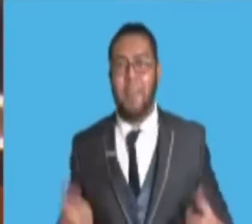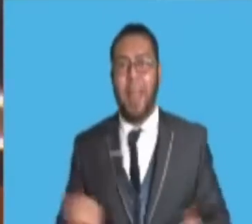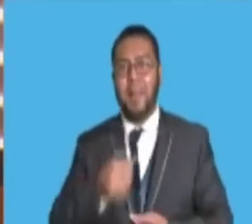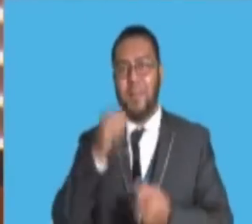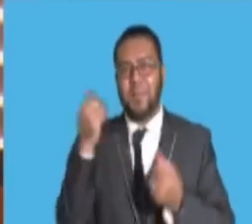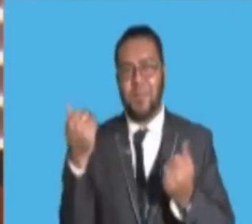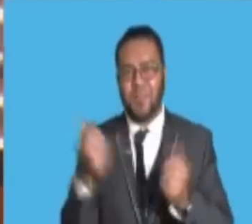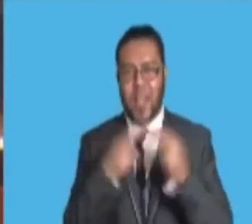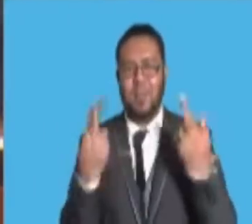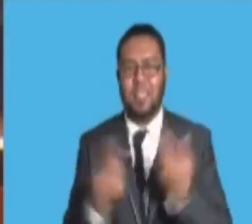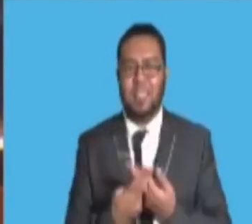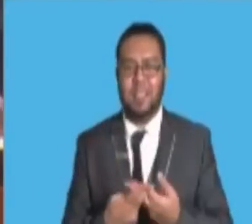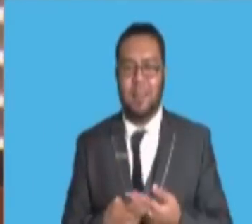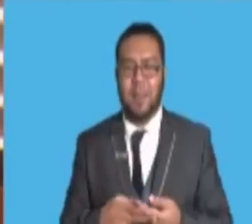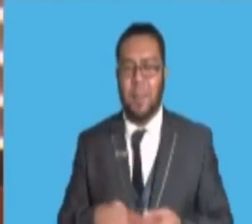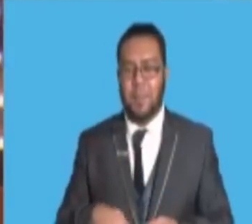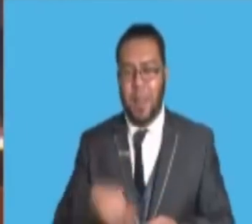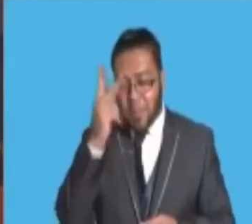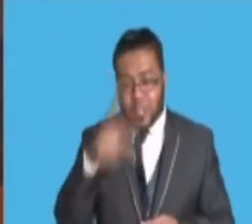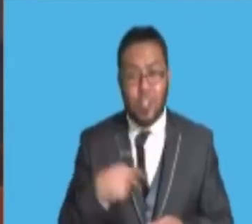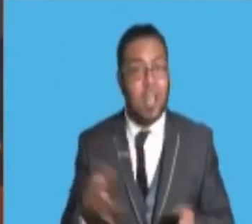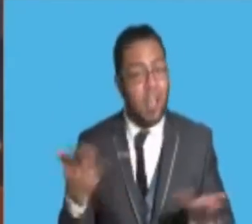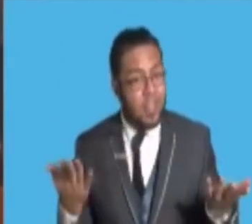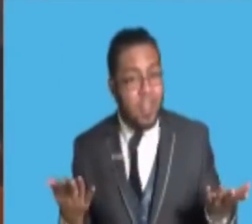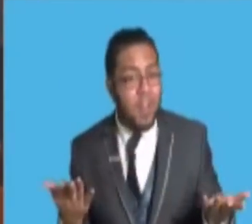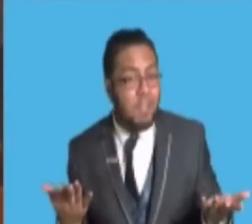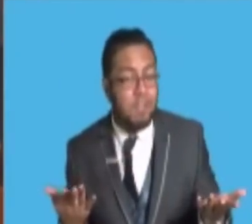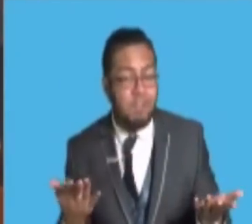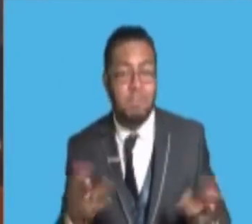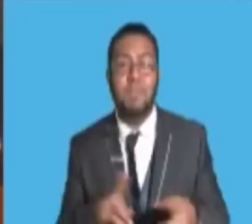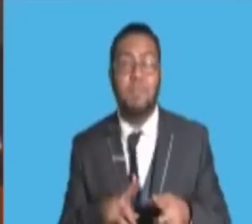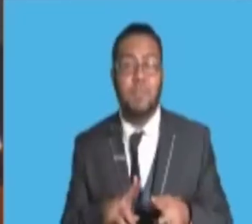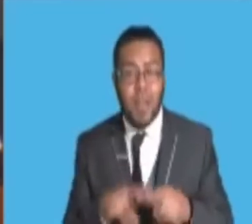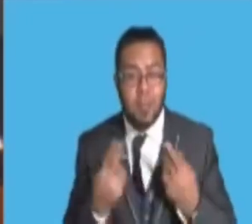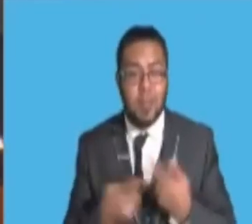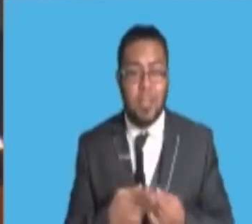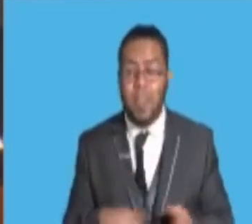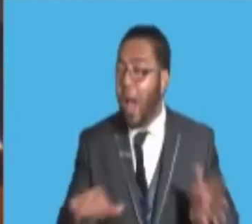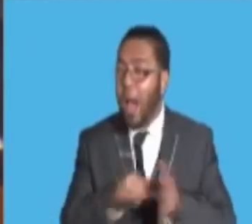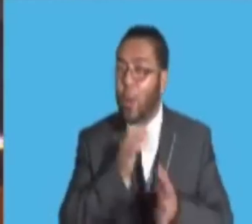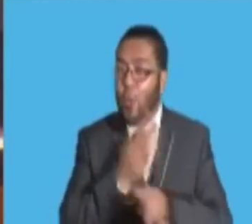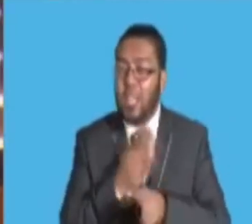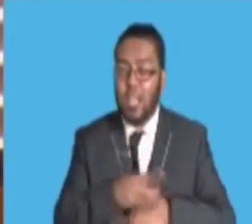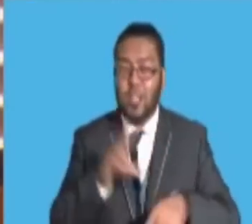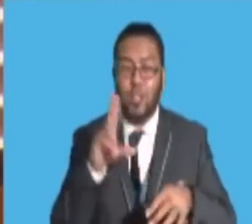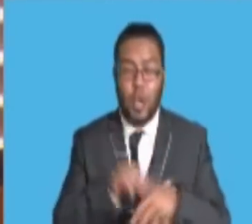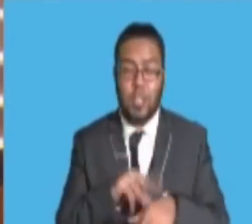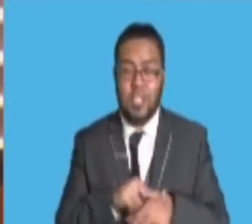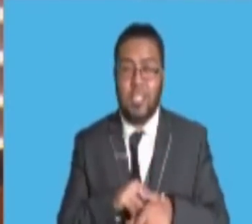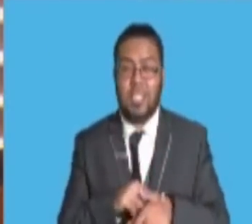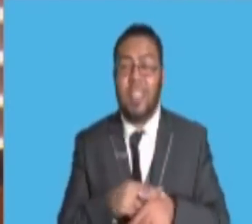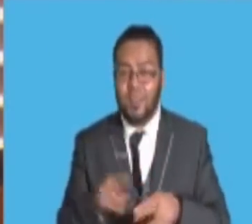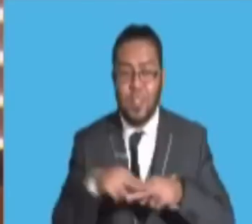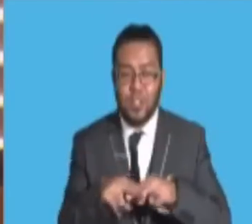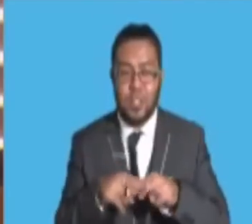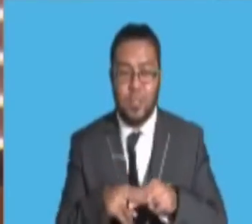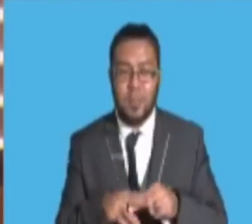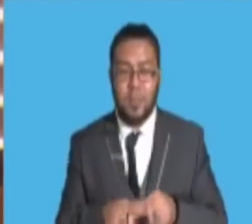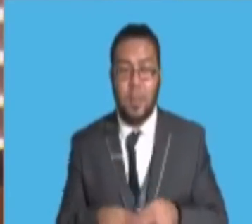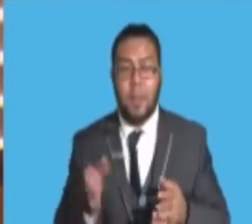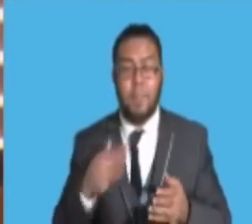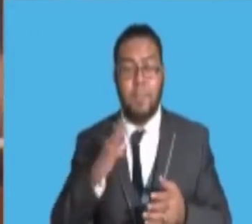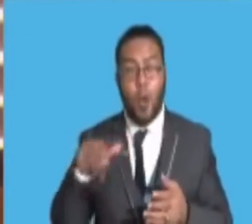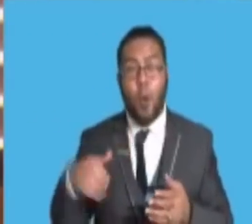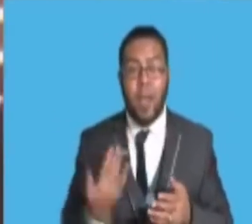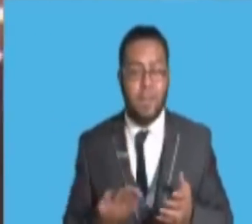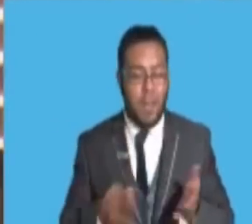my patients and their families, my colleagues, the hardworking doctors of Fiji, and most of all, Madam Speaker, my family. Miriamma is